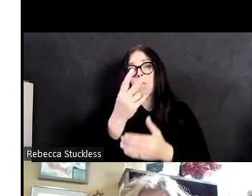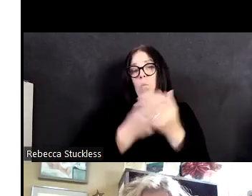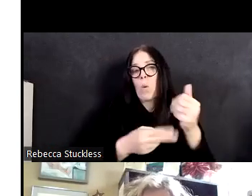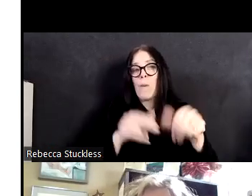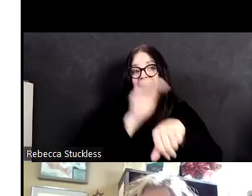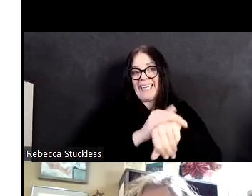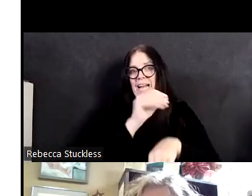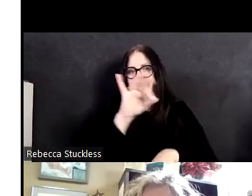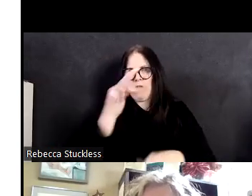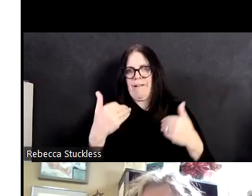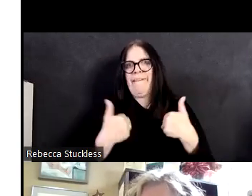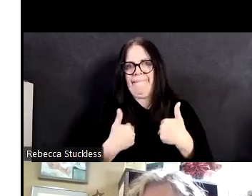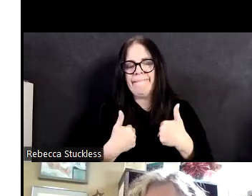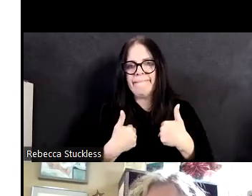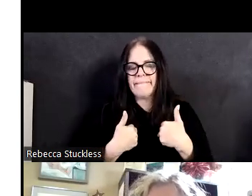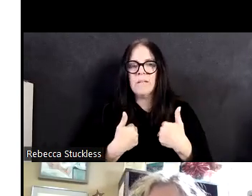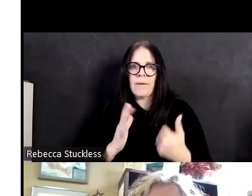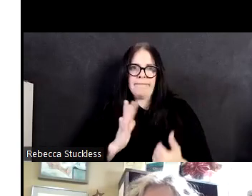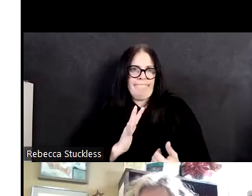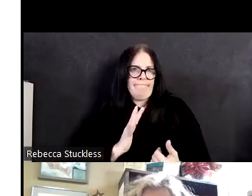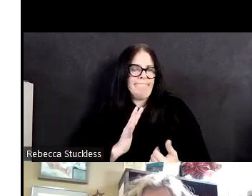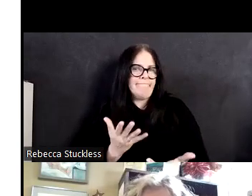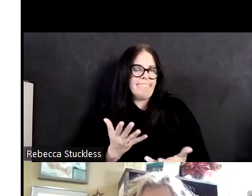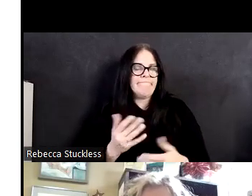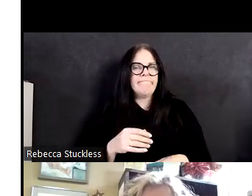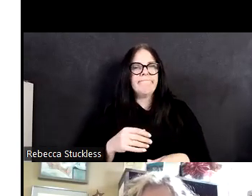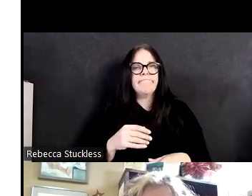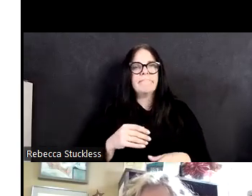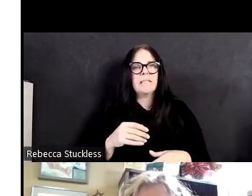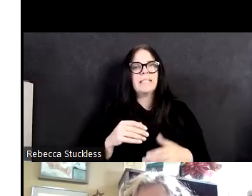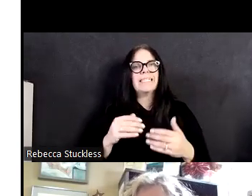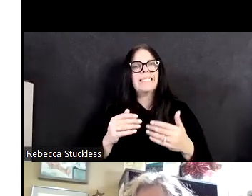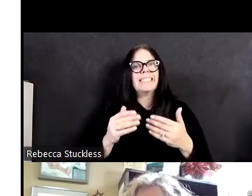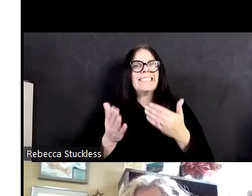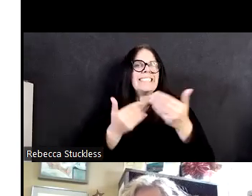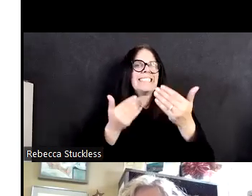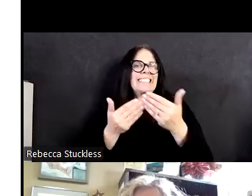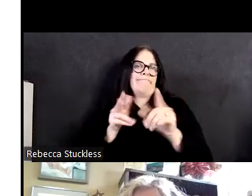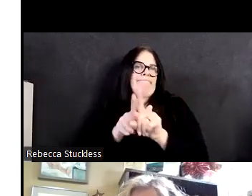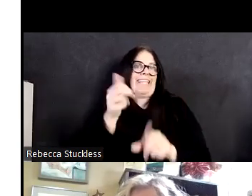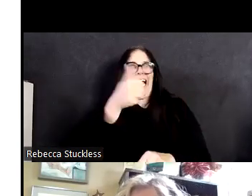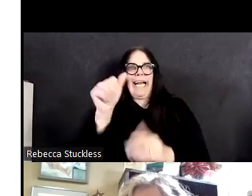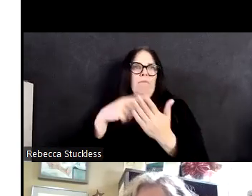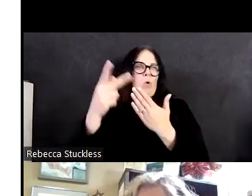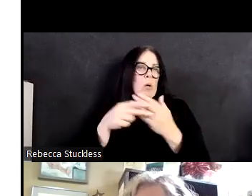French. So I think that makes it applicable to pretty much any program in Ontario.